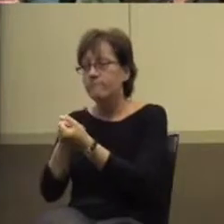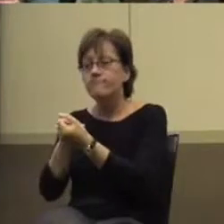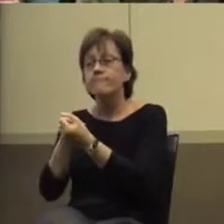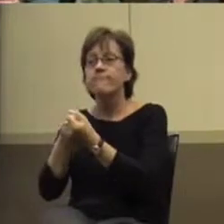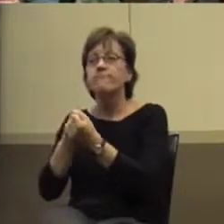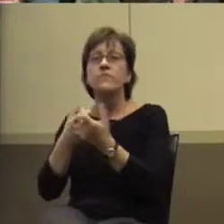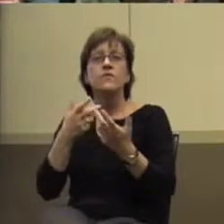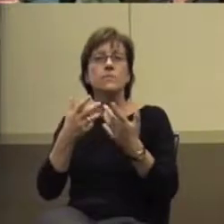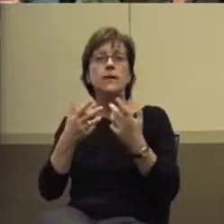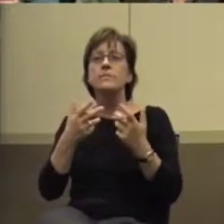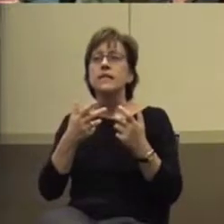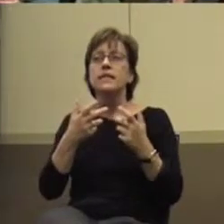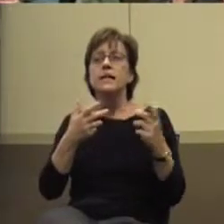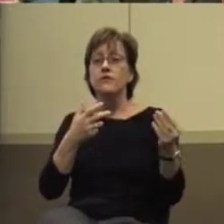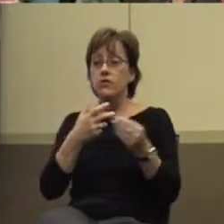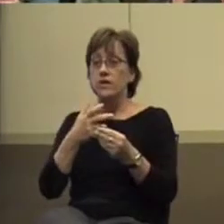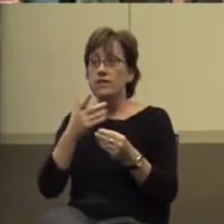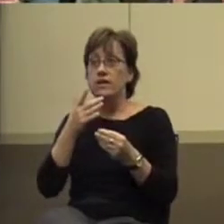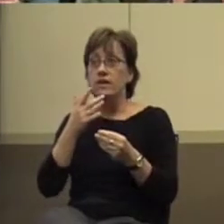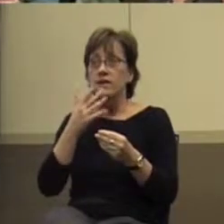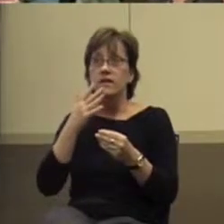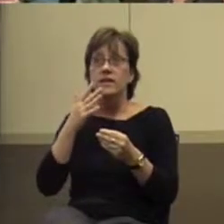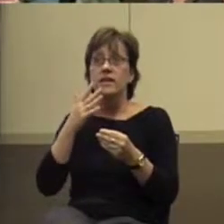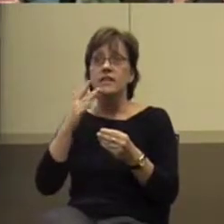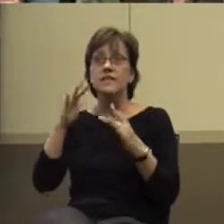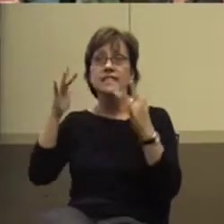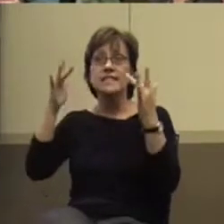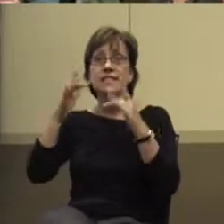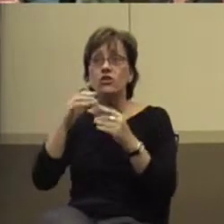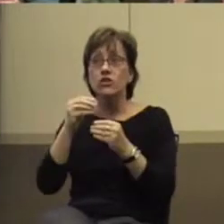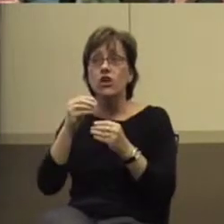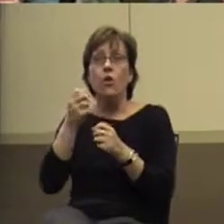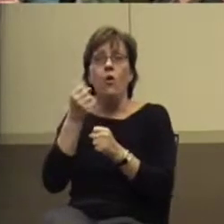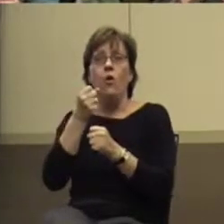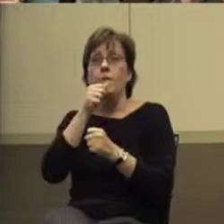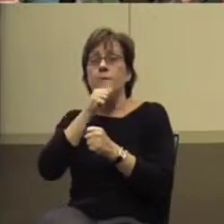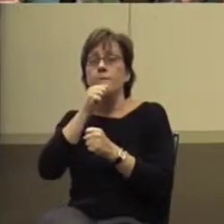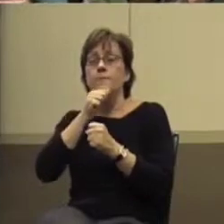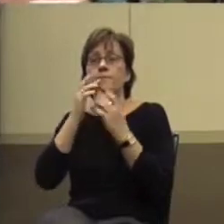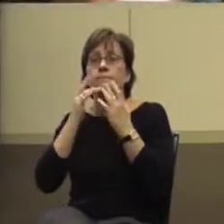so that she can wait those full 3 minutes before she goes to the next activity. Right.